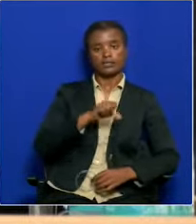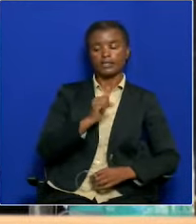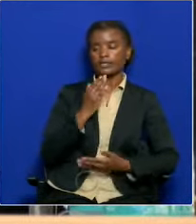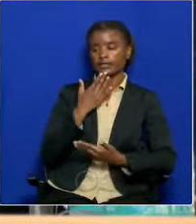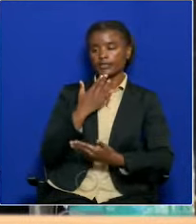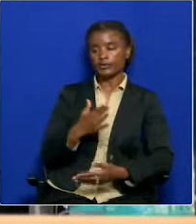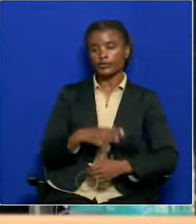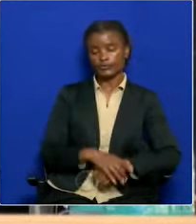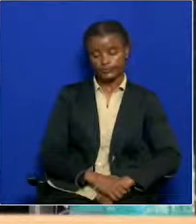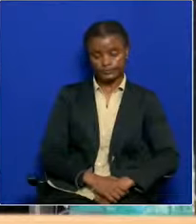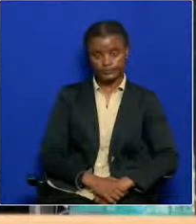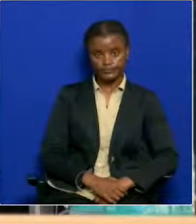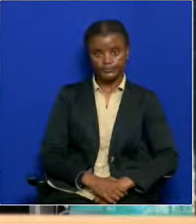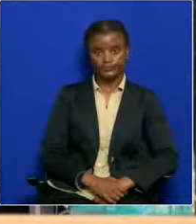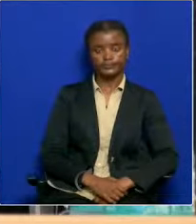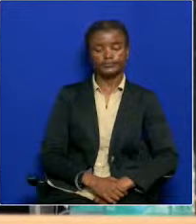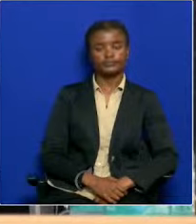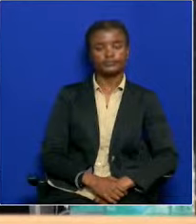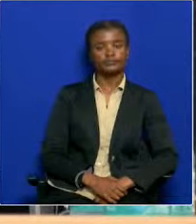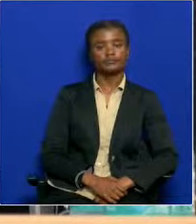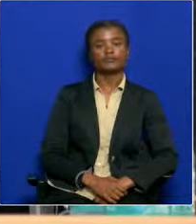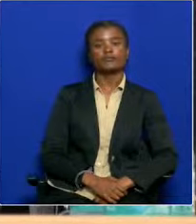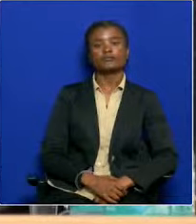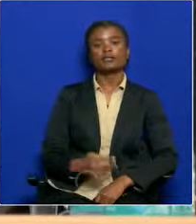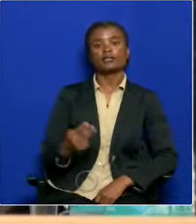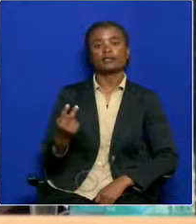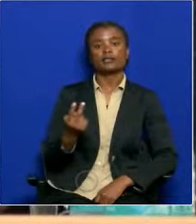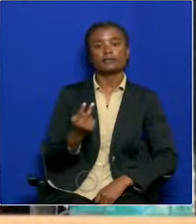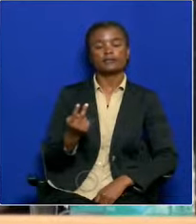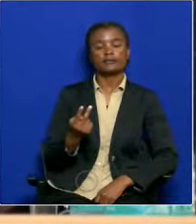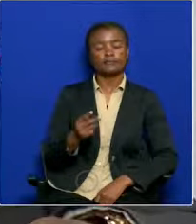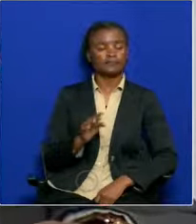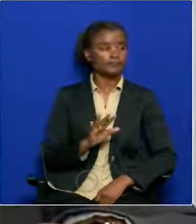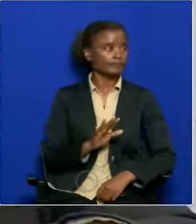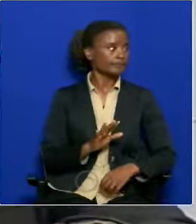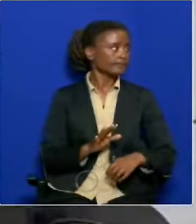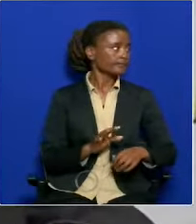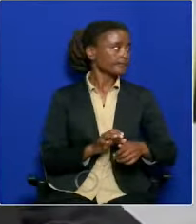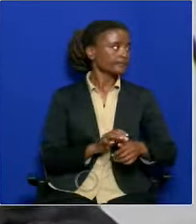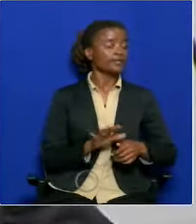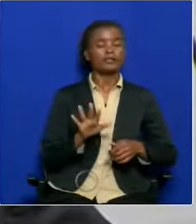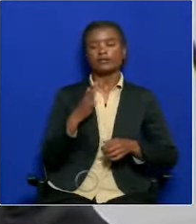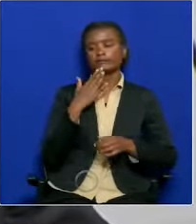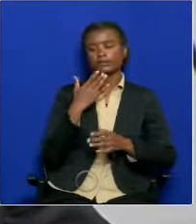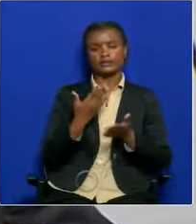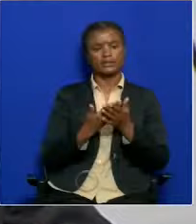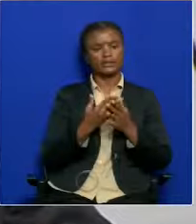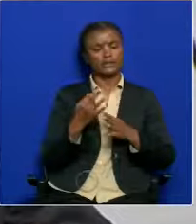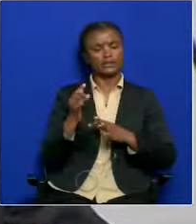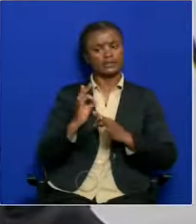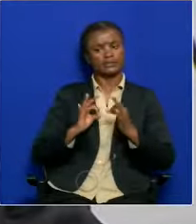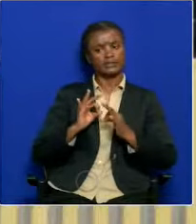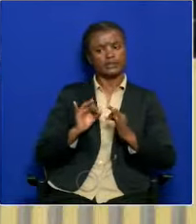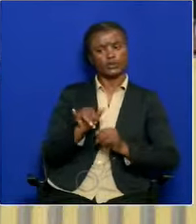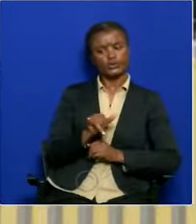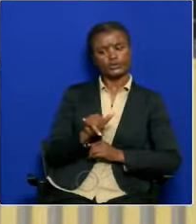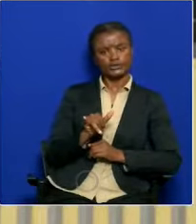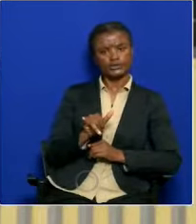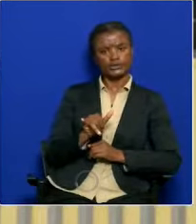you can then also go Maybe before you do that, Apologies. identify which one is Sergeant Nkosi's, because there are 3 numbers